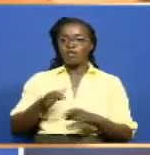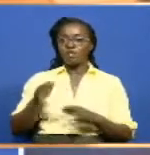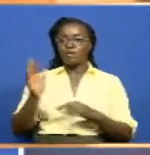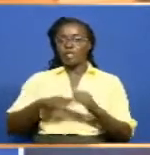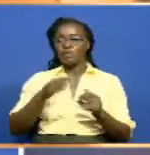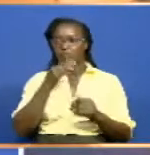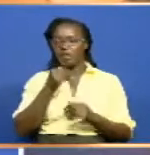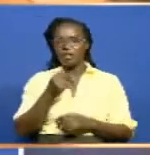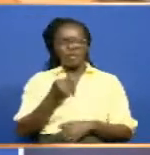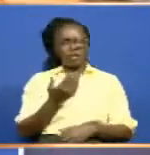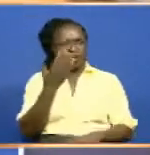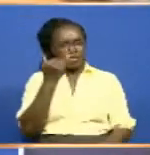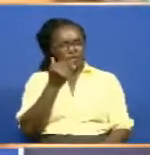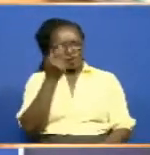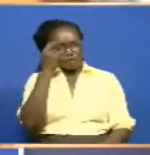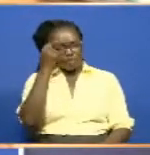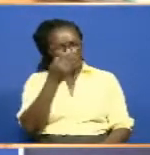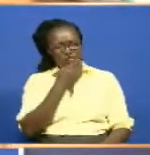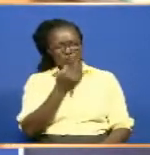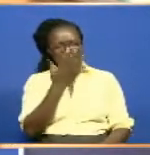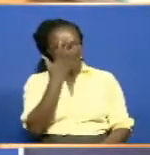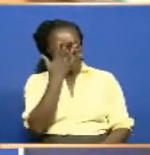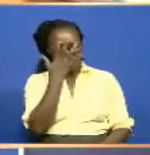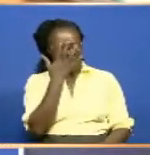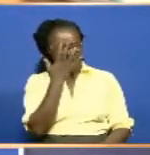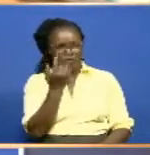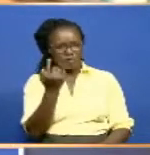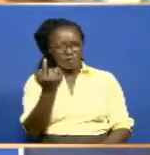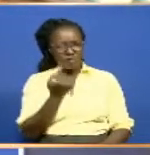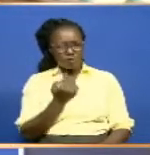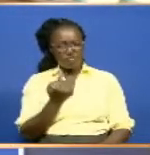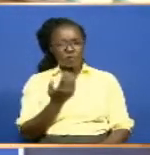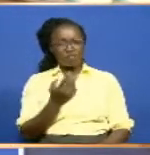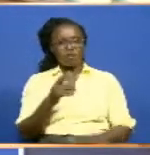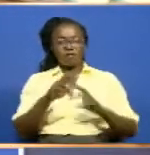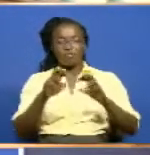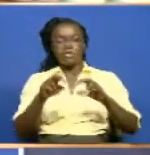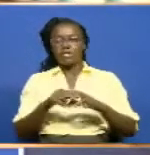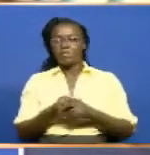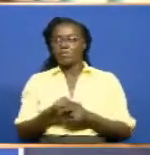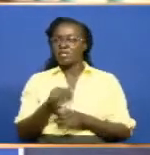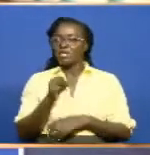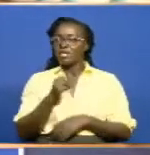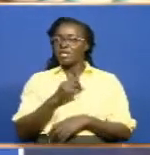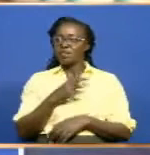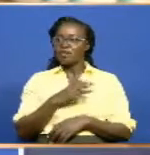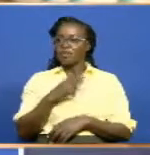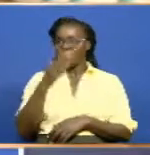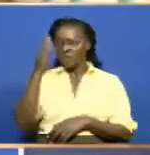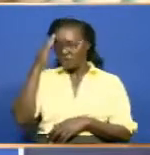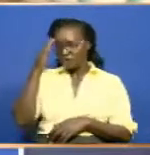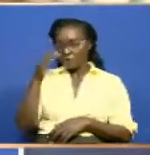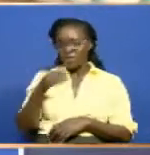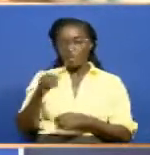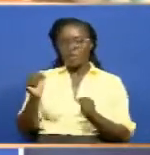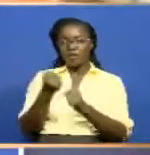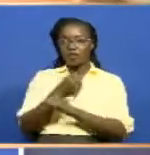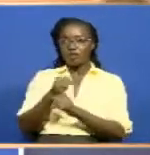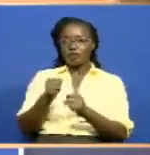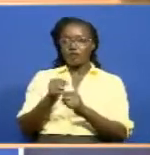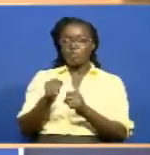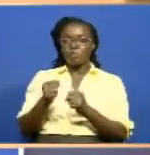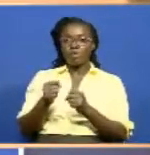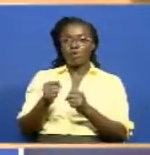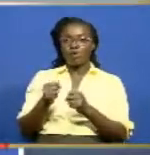are shying away from coming for fertility checkups? I think they fear discovering that they are not able to give